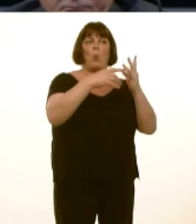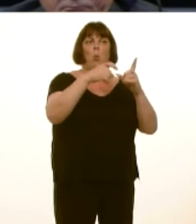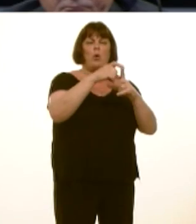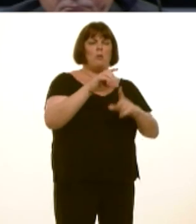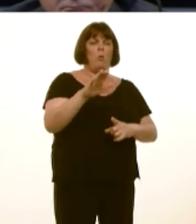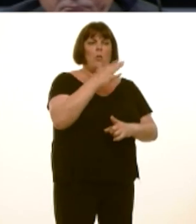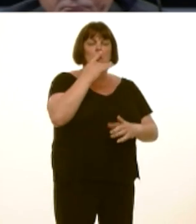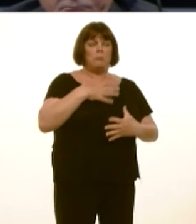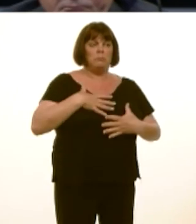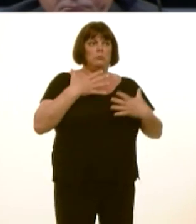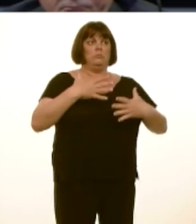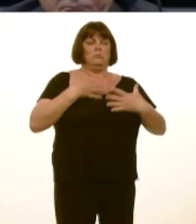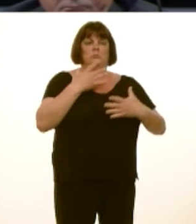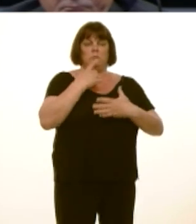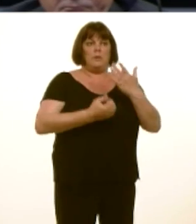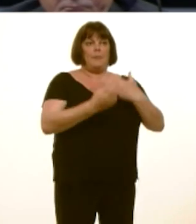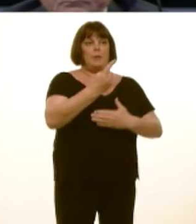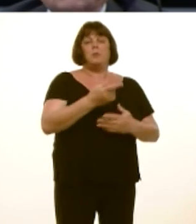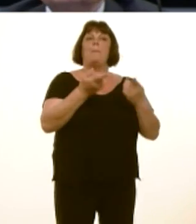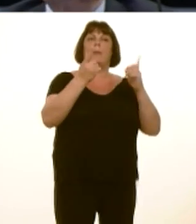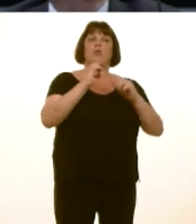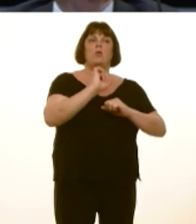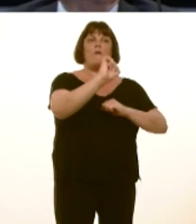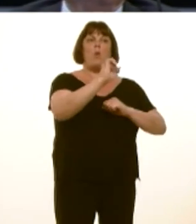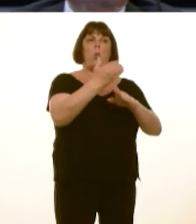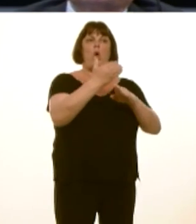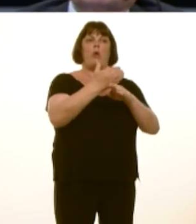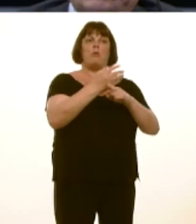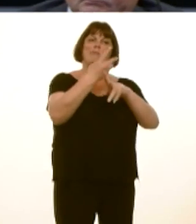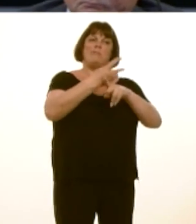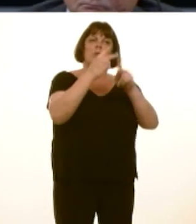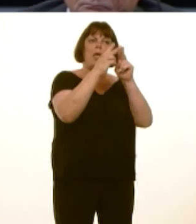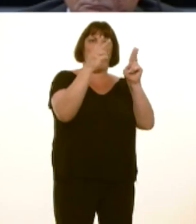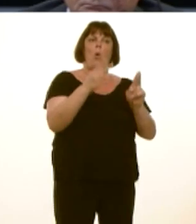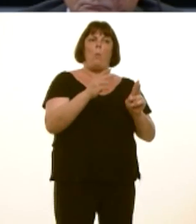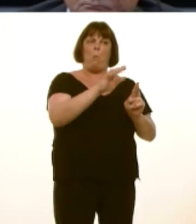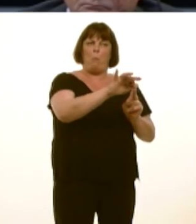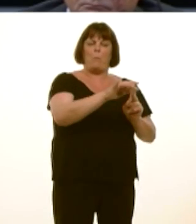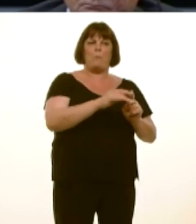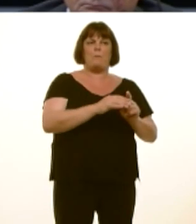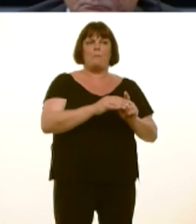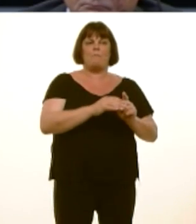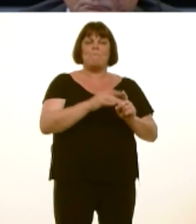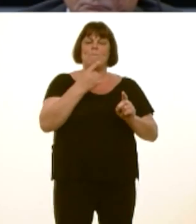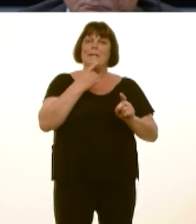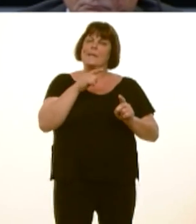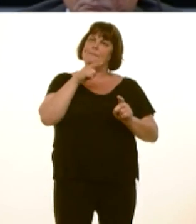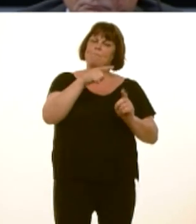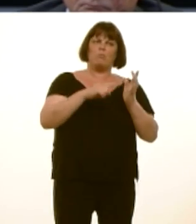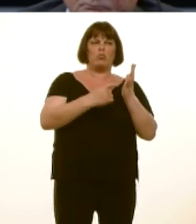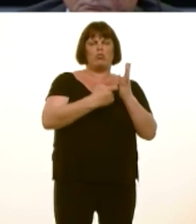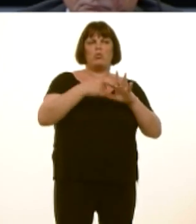by the events. The manager of the care home, where she worked, transforming the lives of